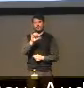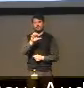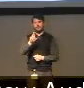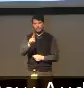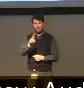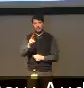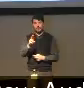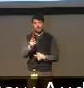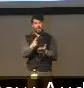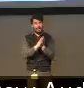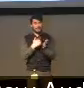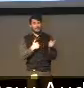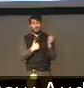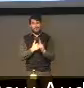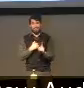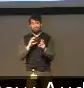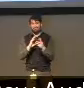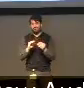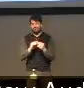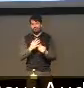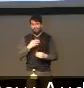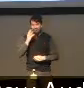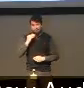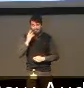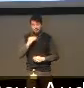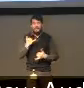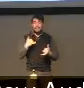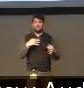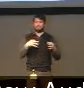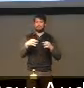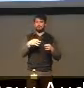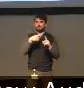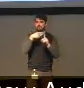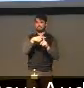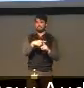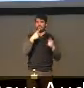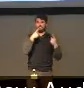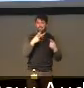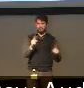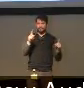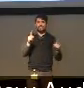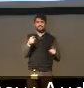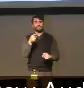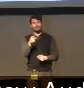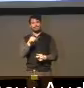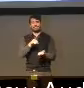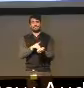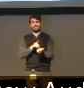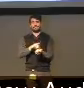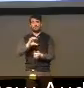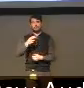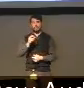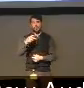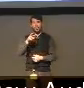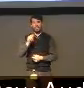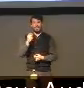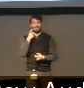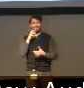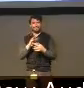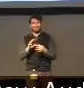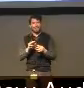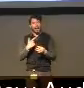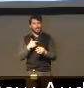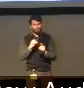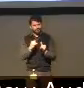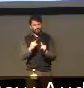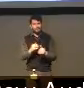you. I'm going to start by going over what has worked, and I'm going to echo some of the things that Dr. Chopra already said. In terms of